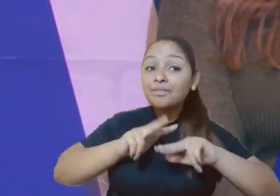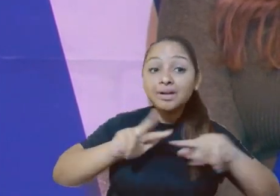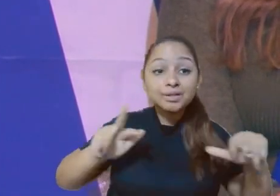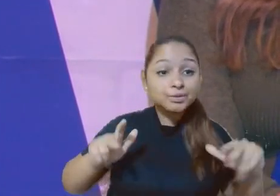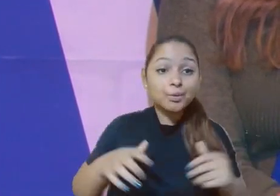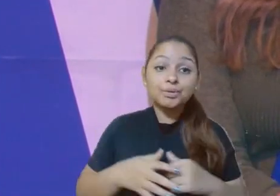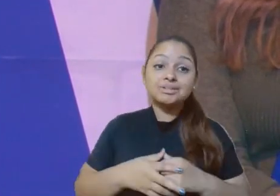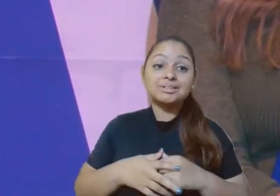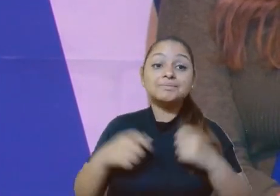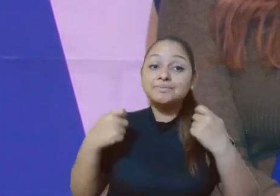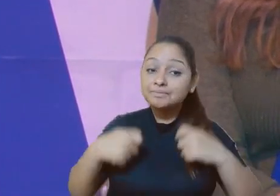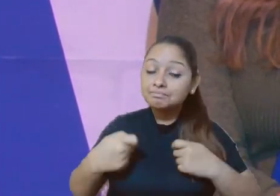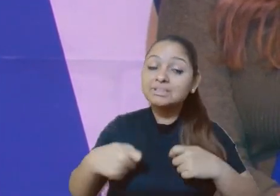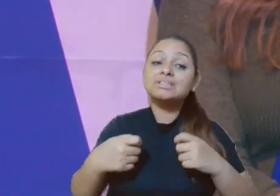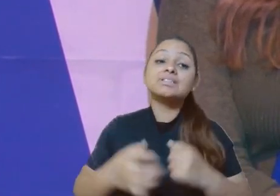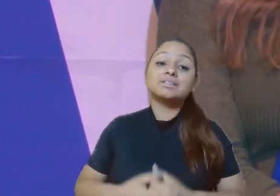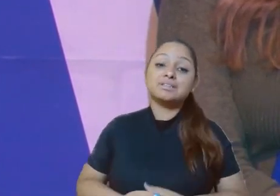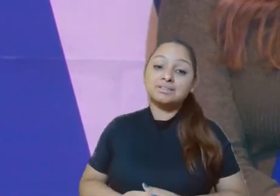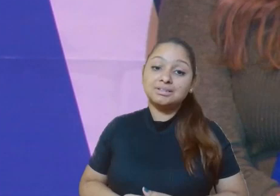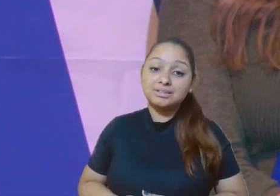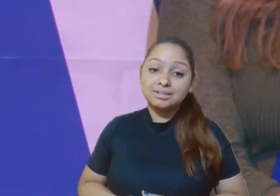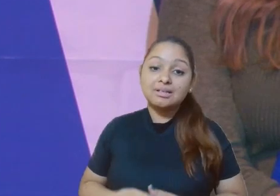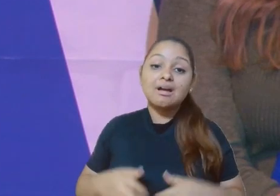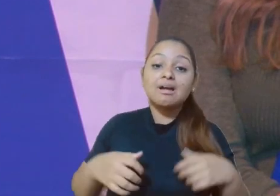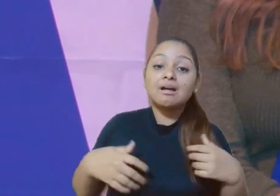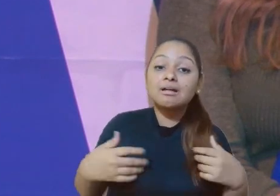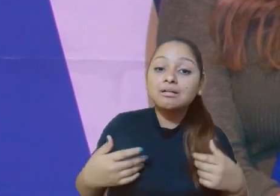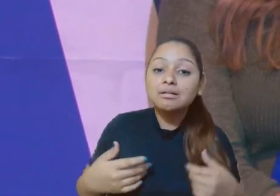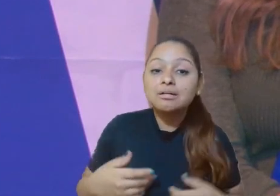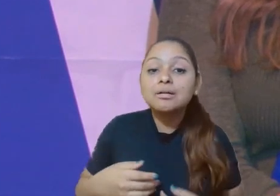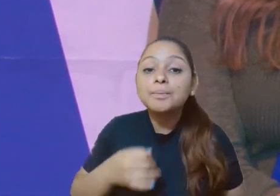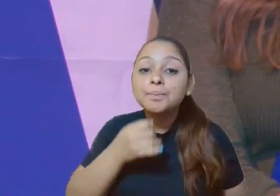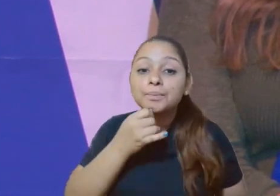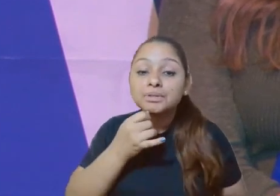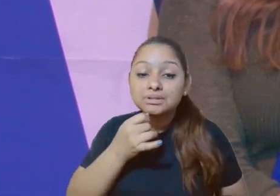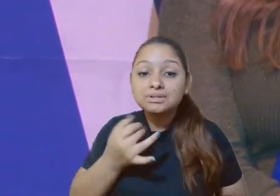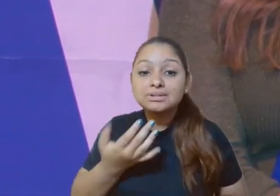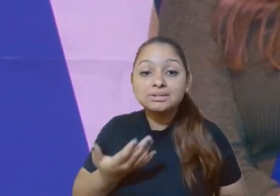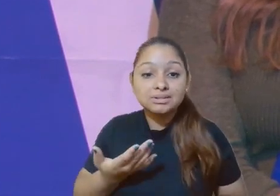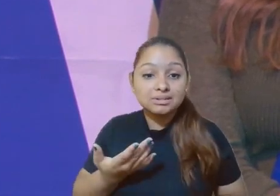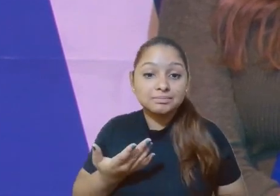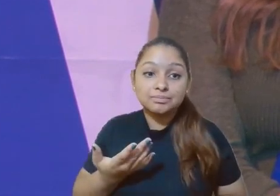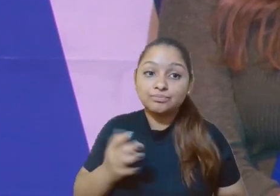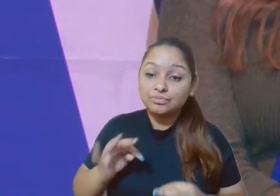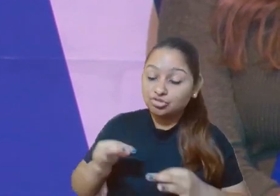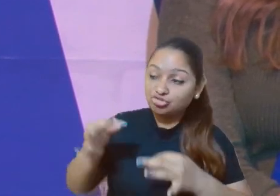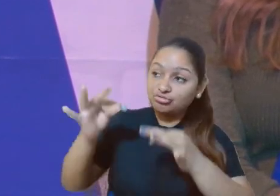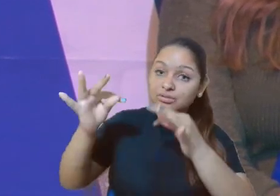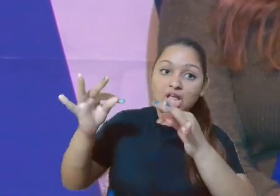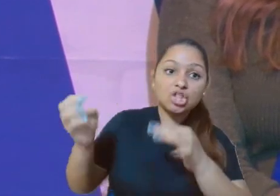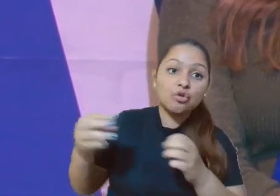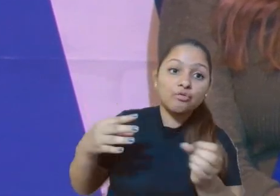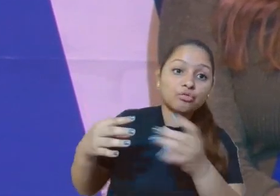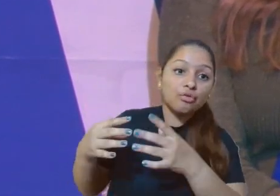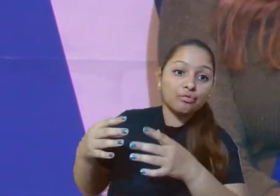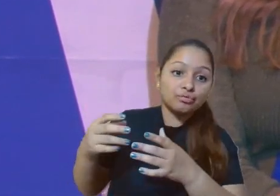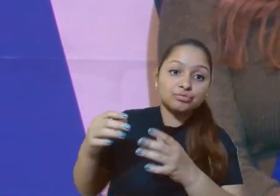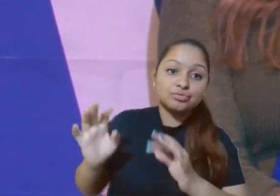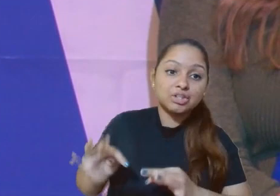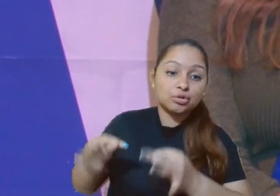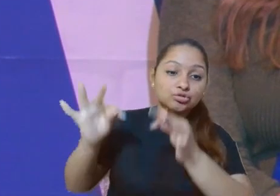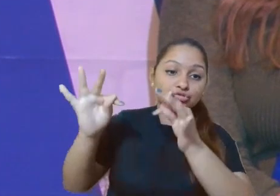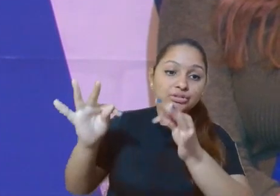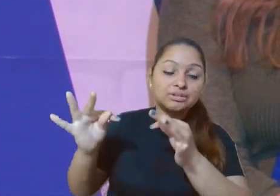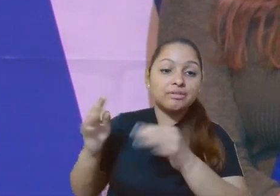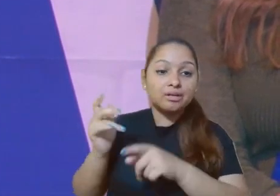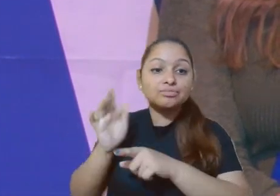ones. We talk with the ArcelorMittal, a base industry, innovation besides the digital. Forget, it's not just an app.